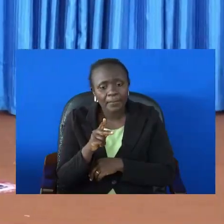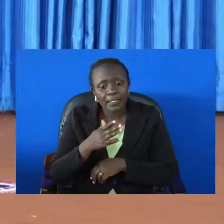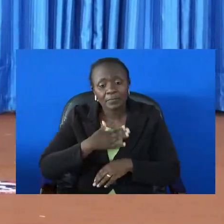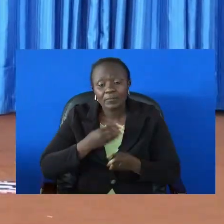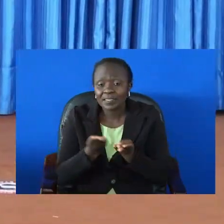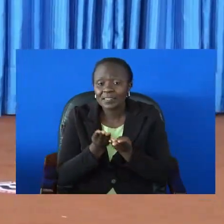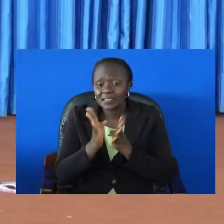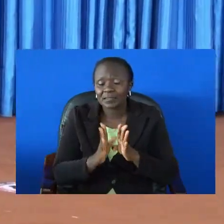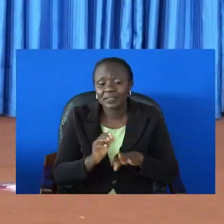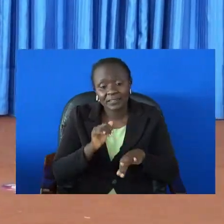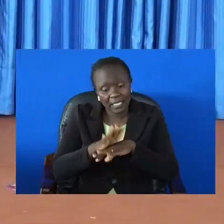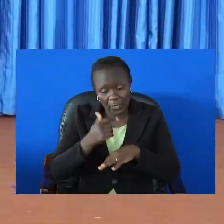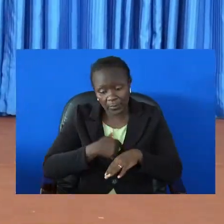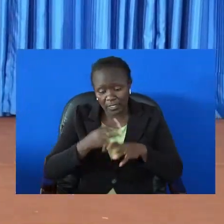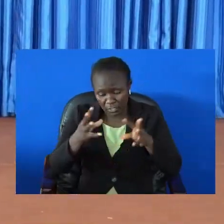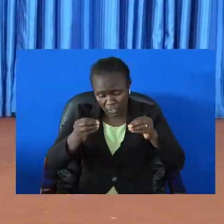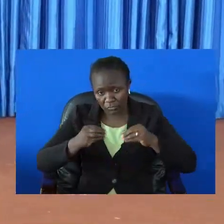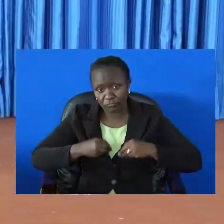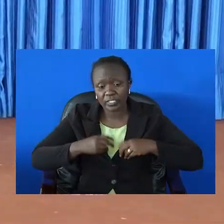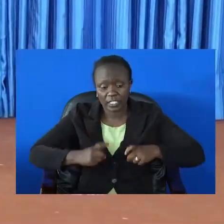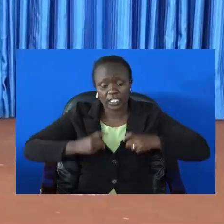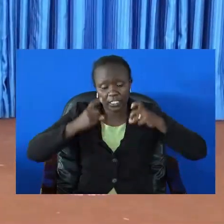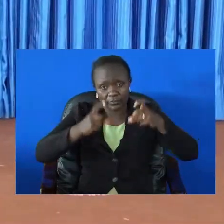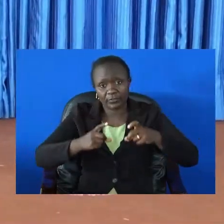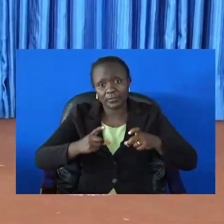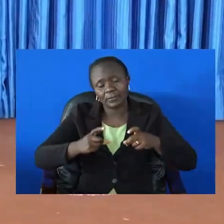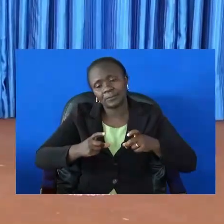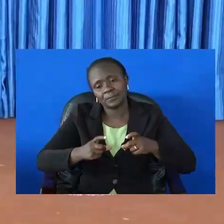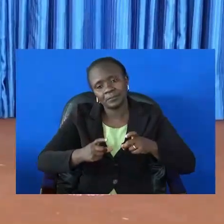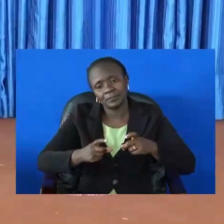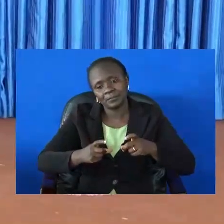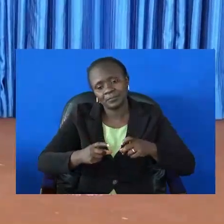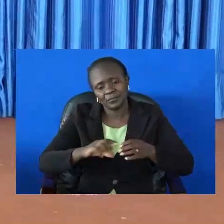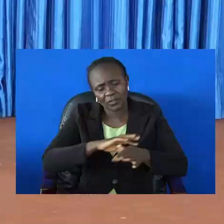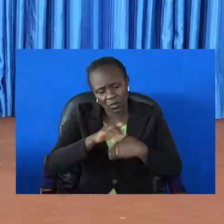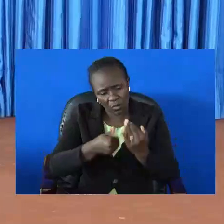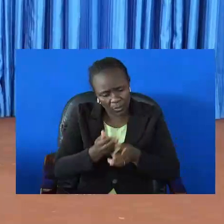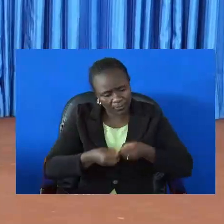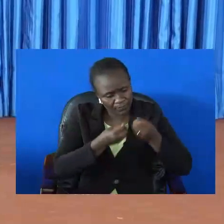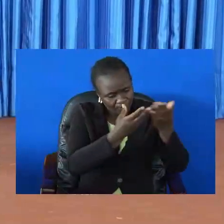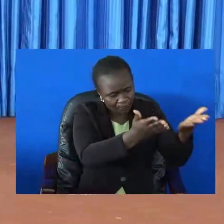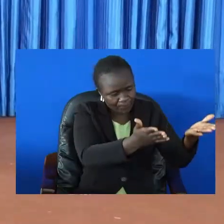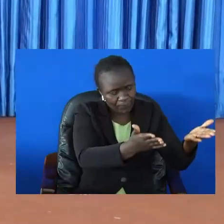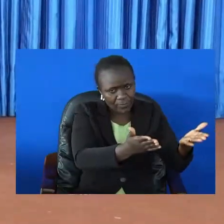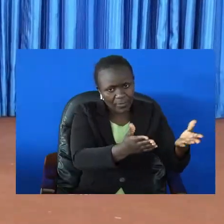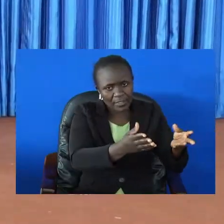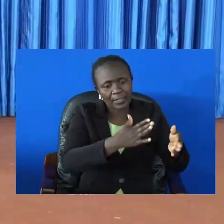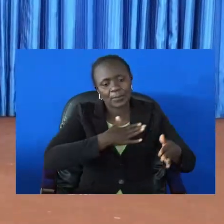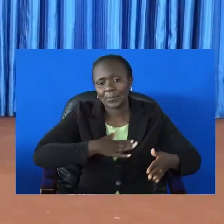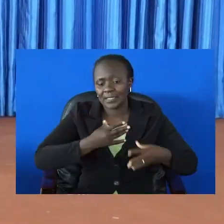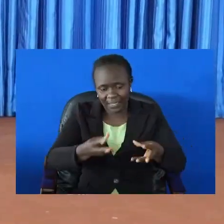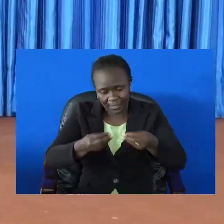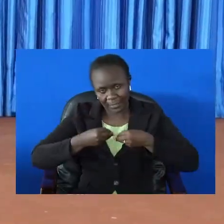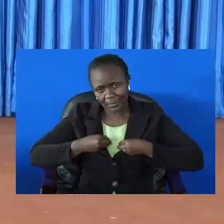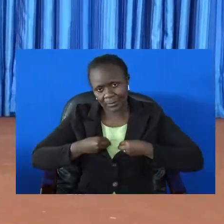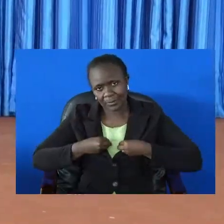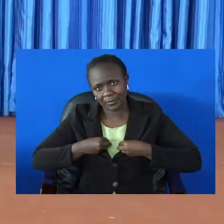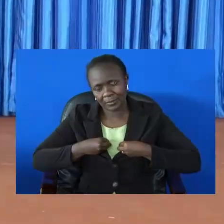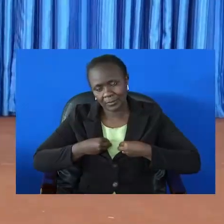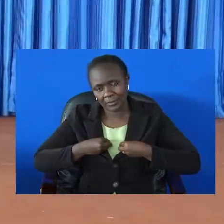master sent me, please give me the talents. Take all the talents you need. Please accept them.